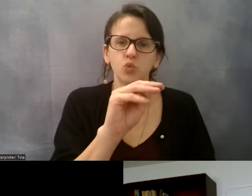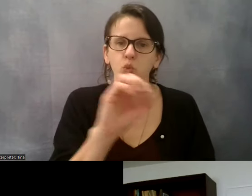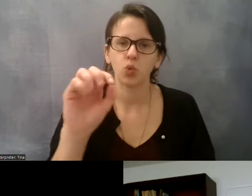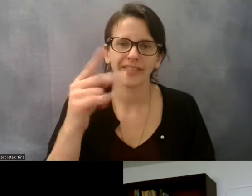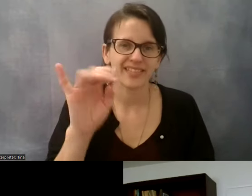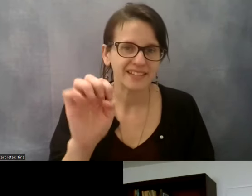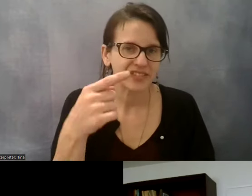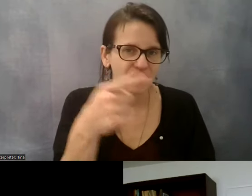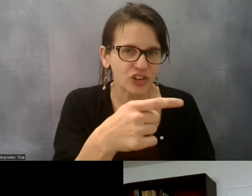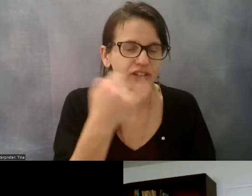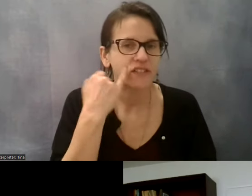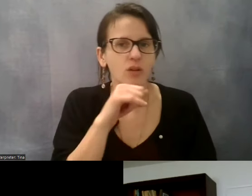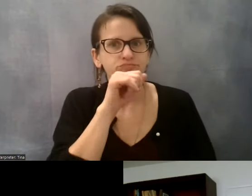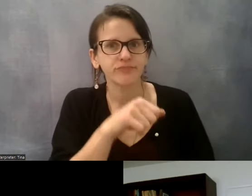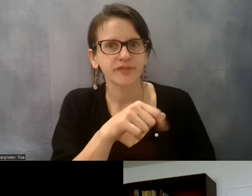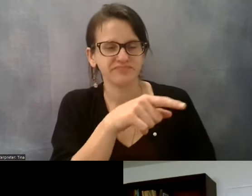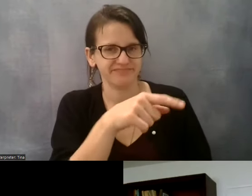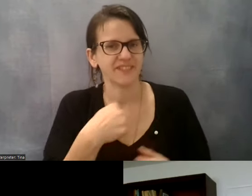some inspiration.